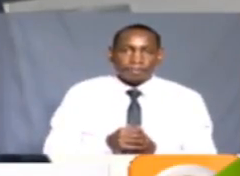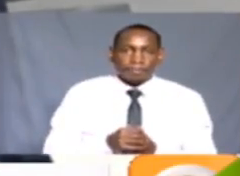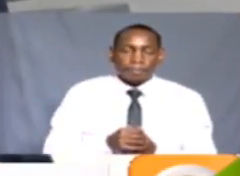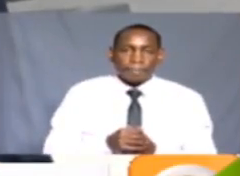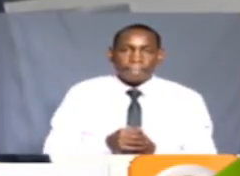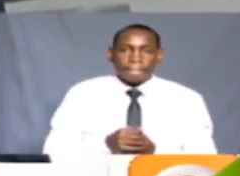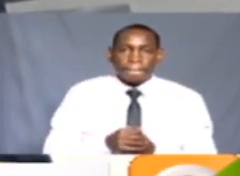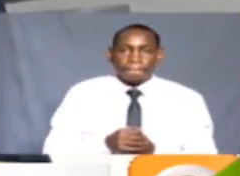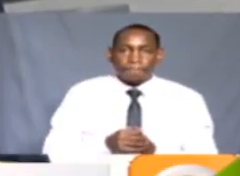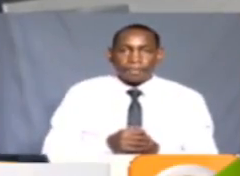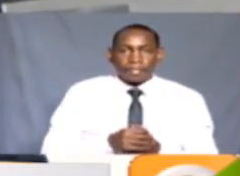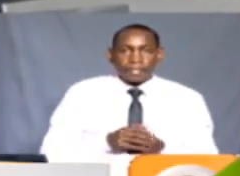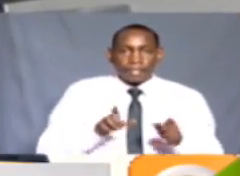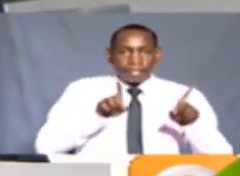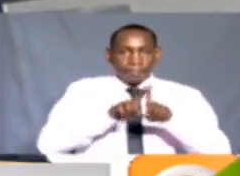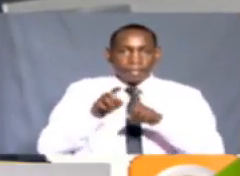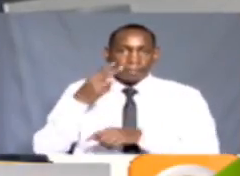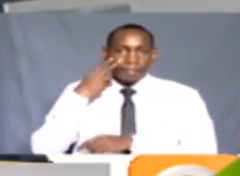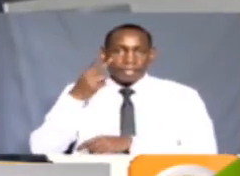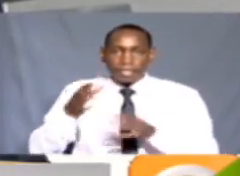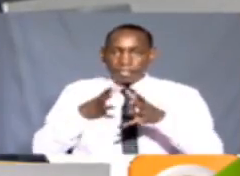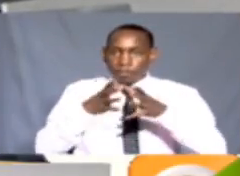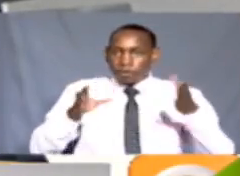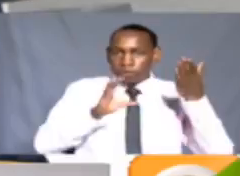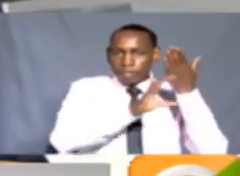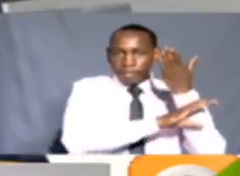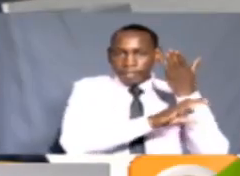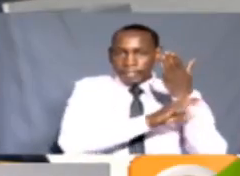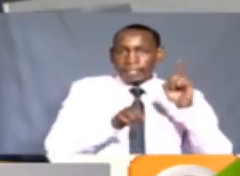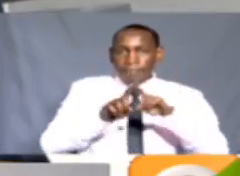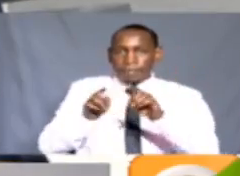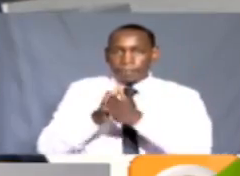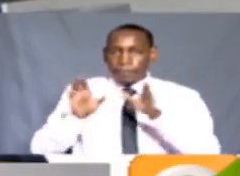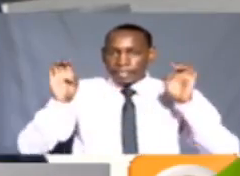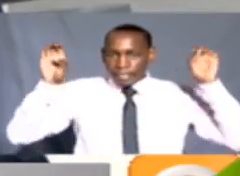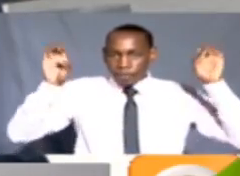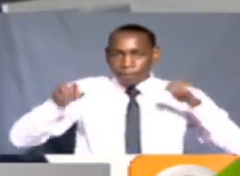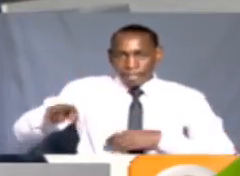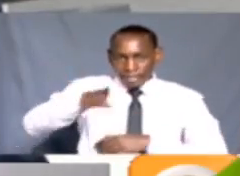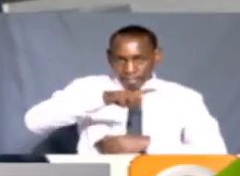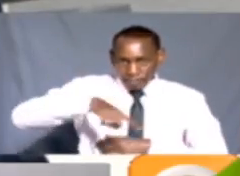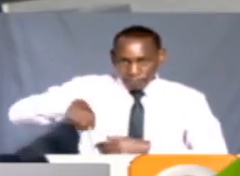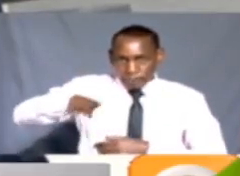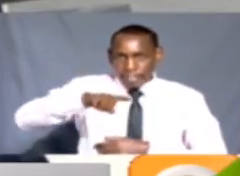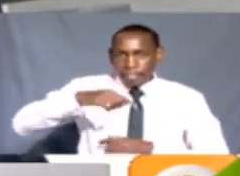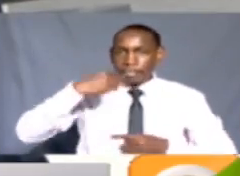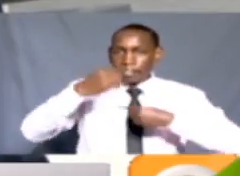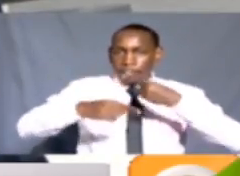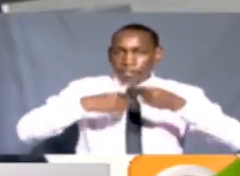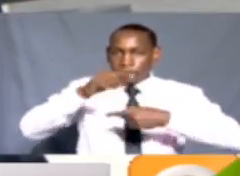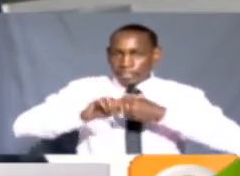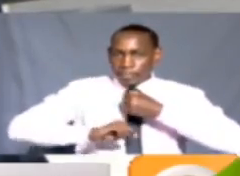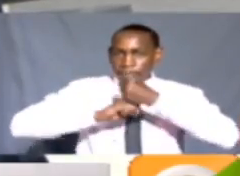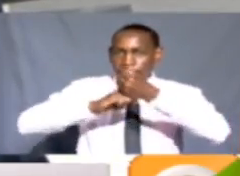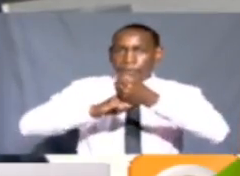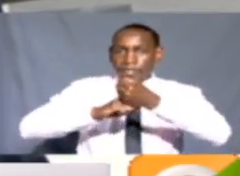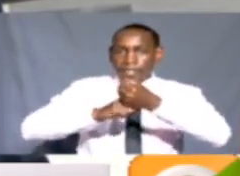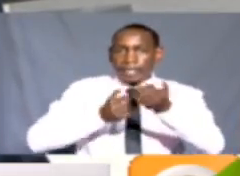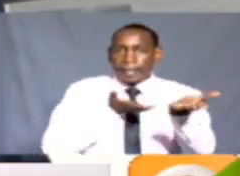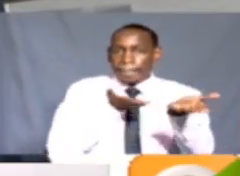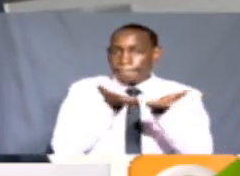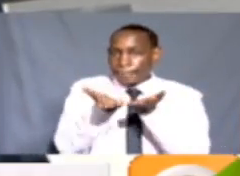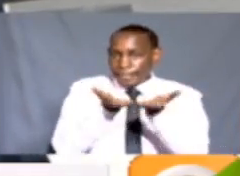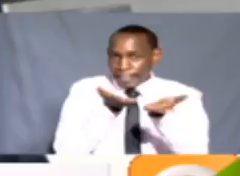at the growth of Djibouti without mentioning the growth of Ethiopia. We will continue supporting